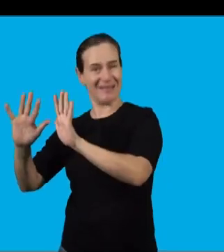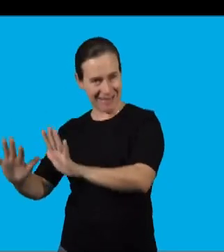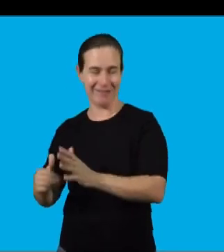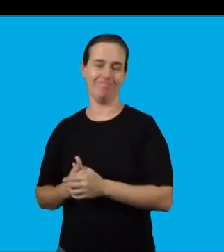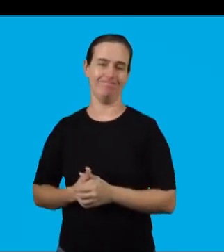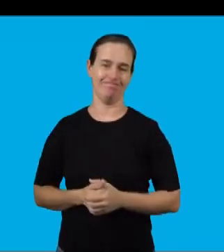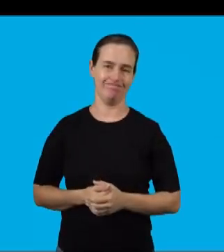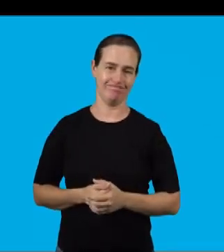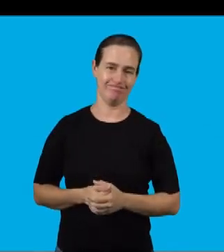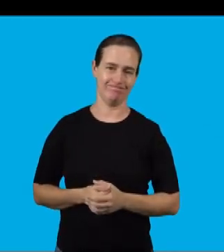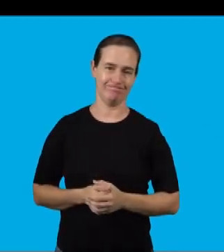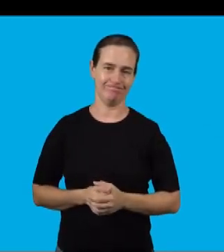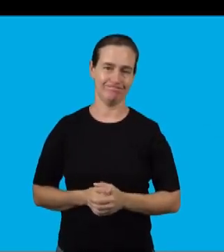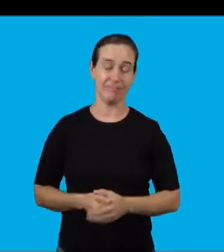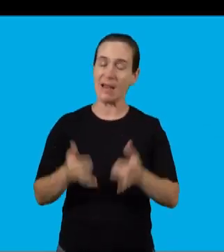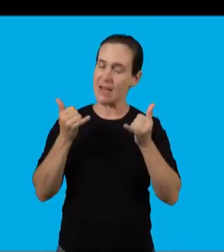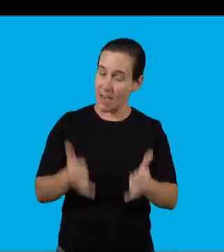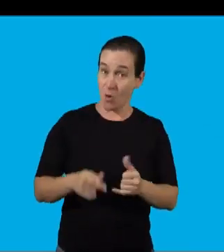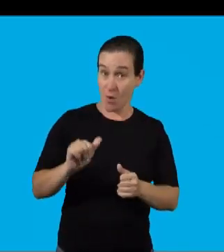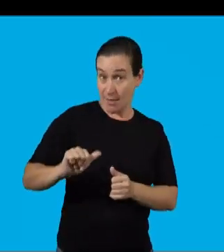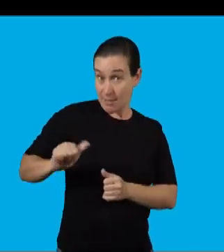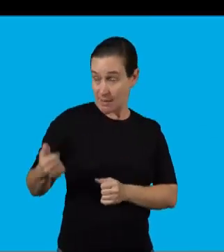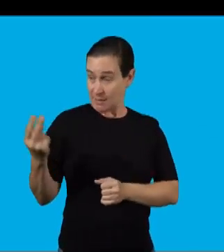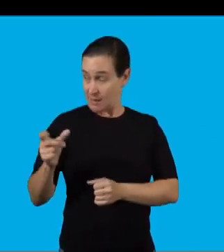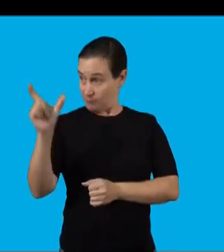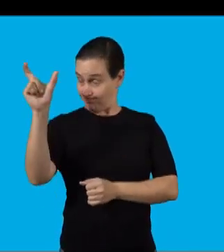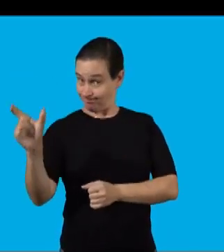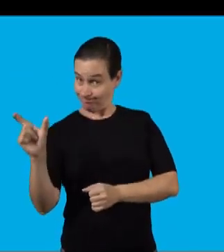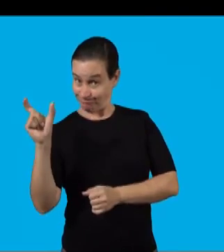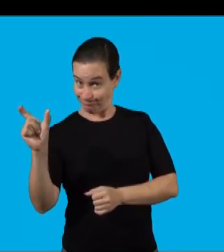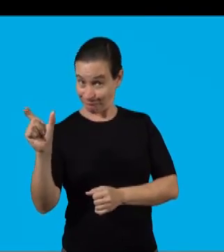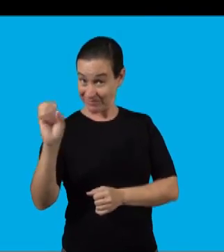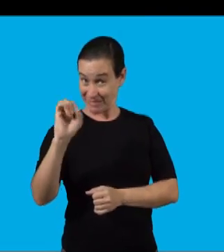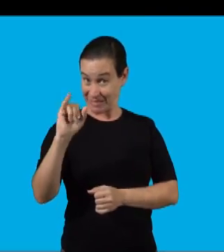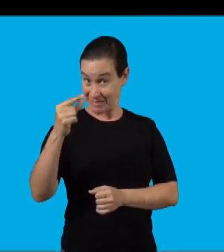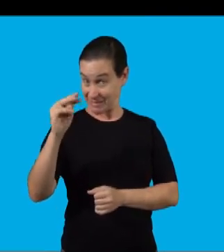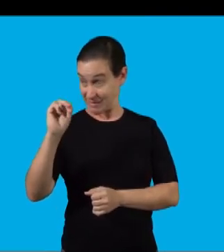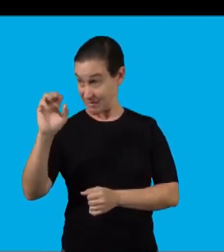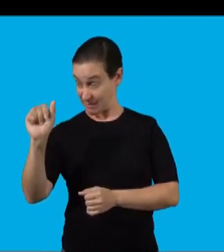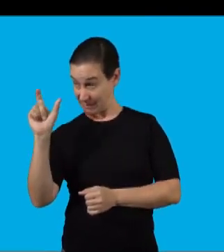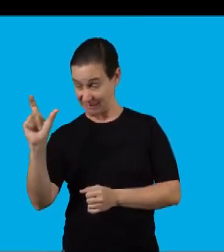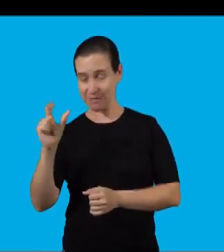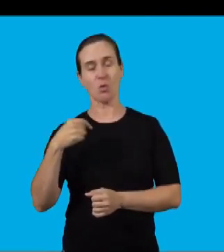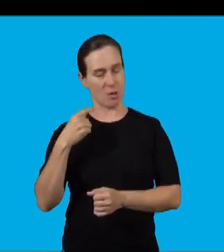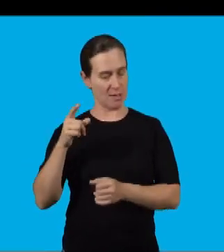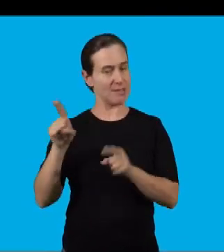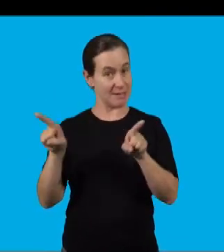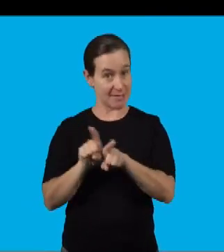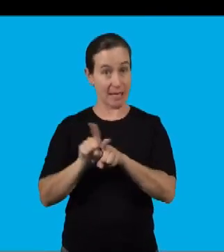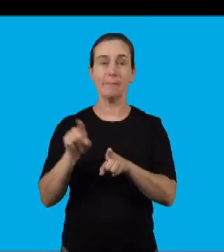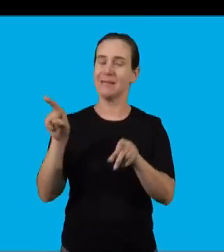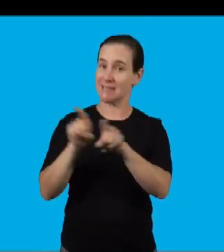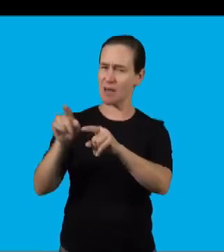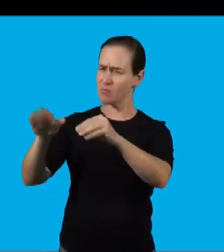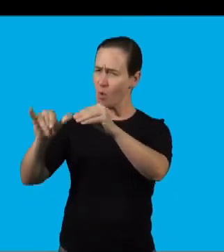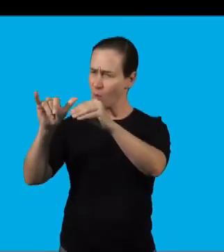sequence that we get. Now we're going to do the same thing with the next one, but that sigma, we also start at